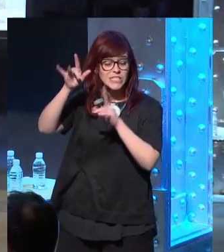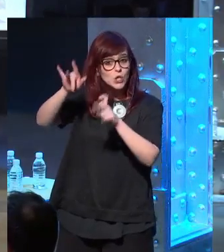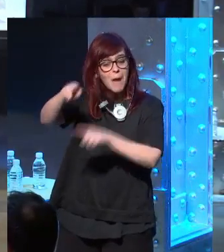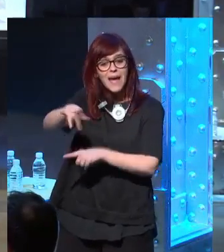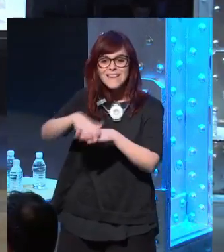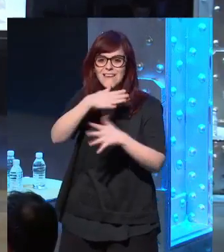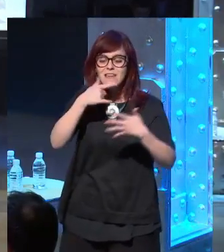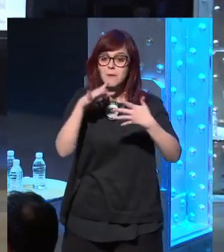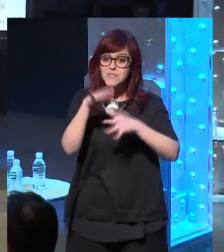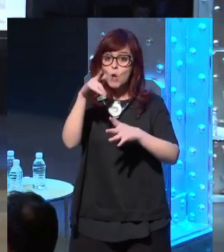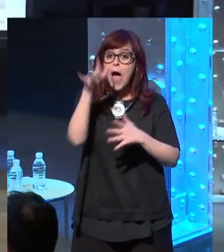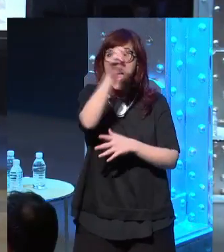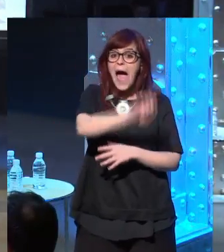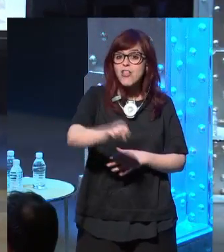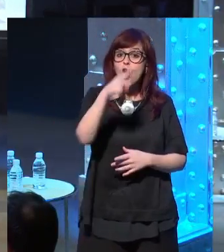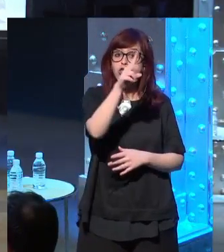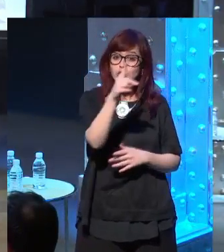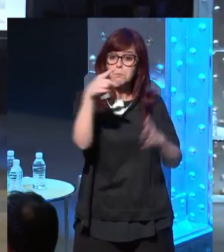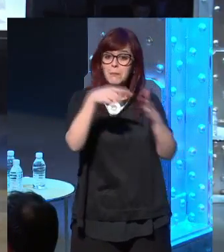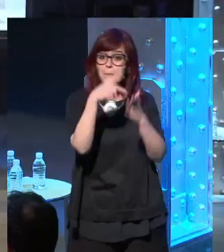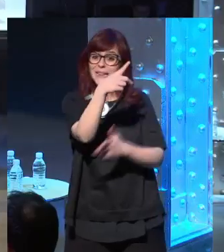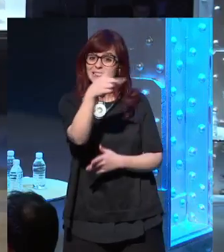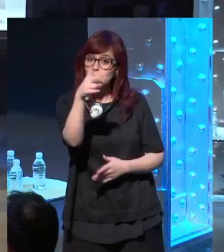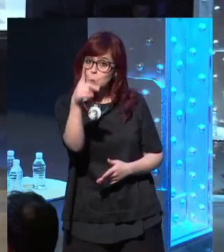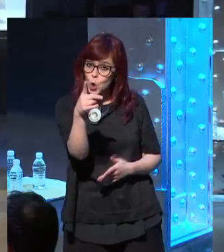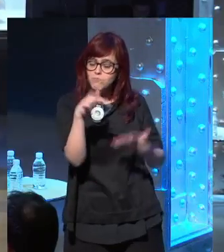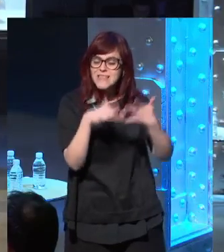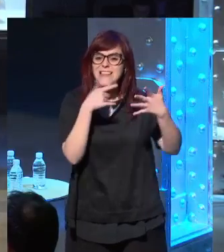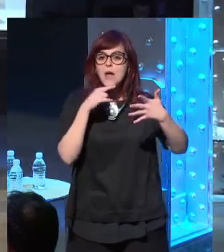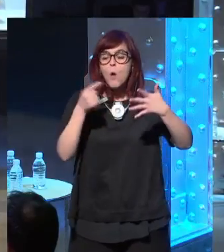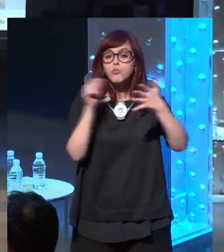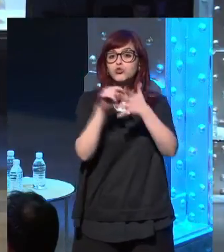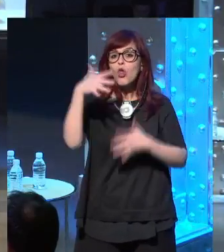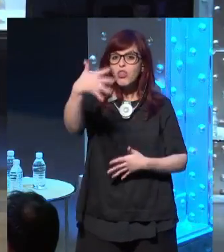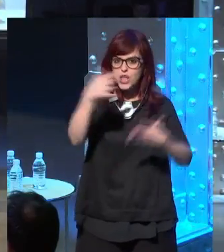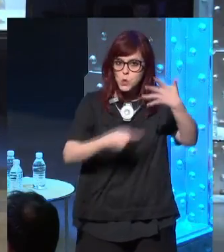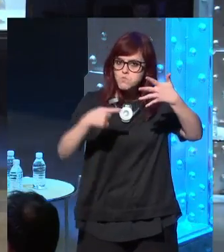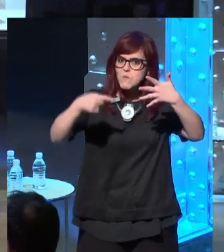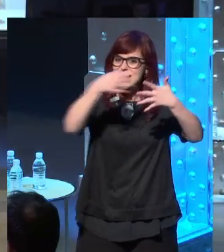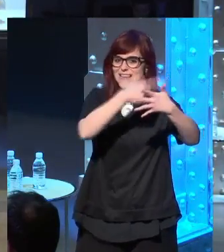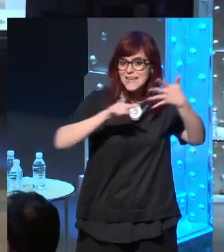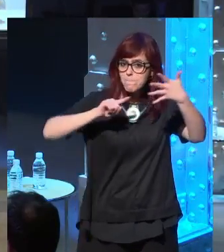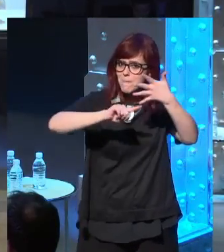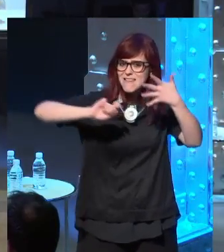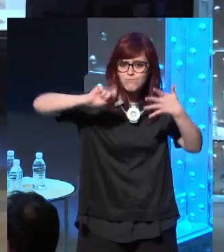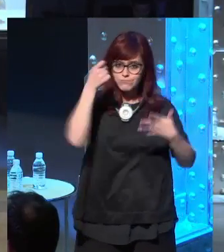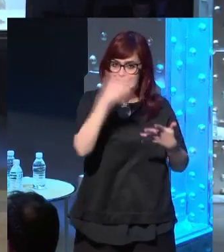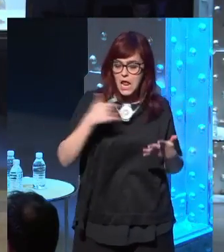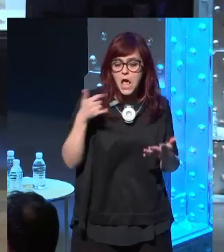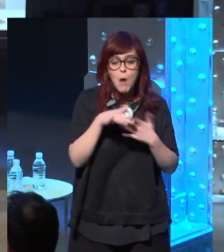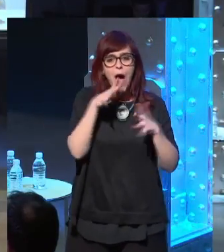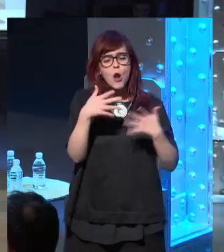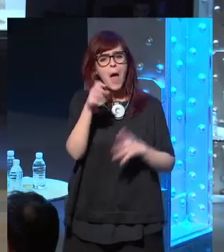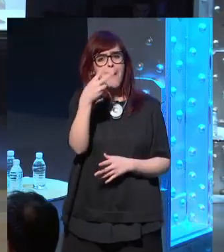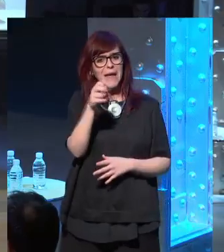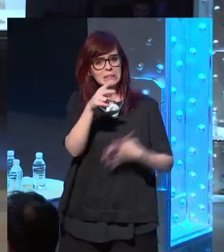2021. I think they're currently ranking around 20th place. It's quite ambitious. And